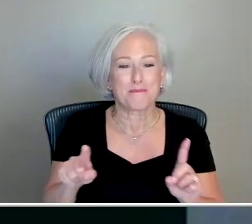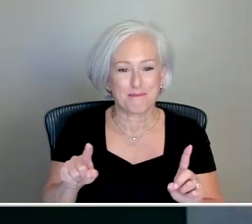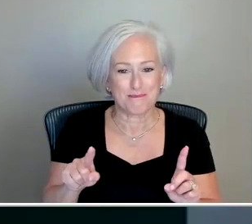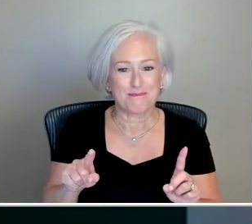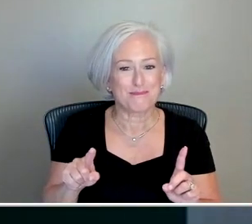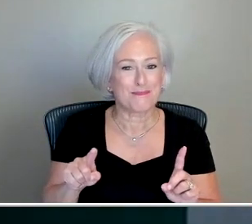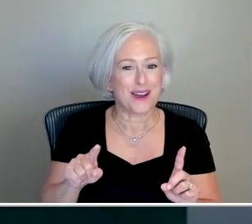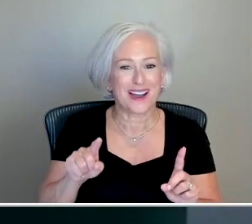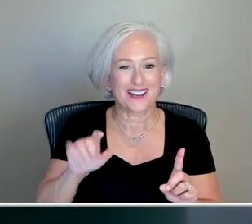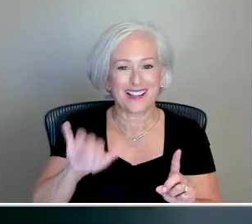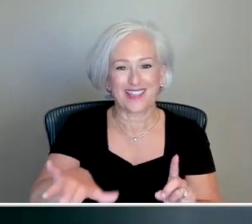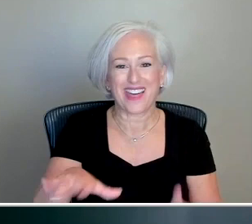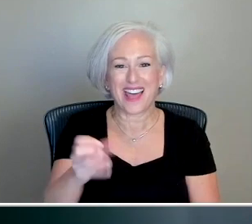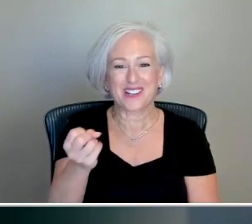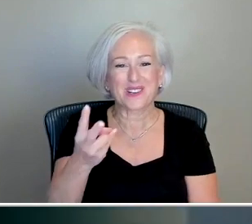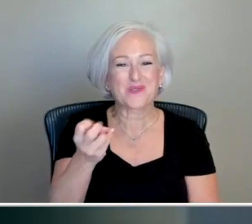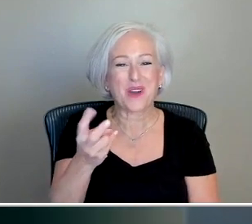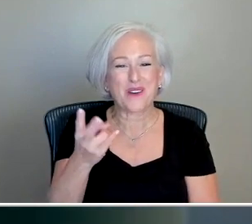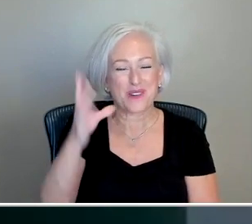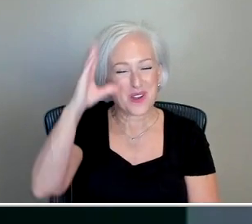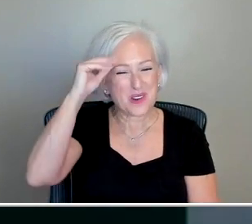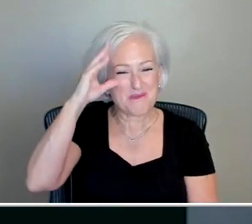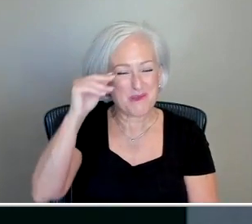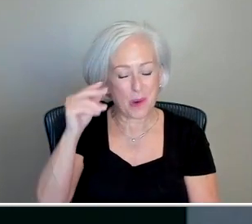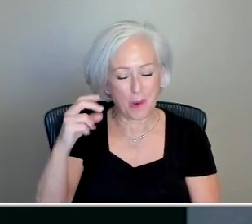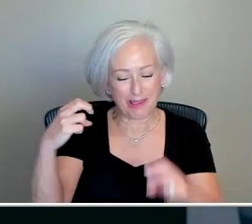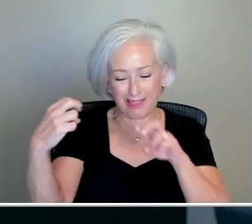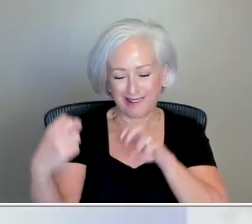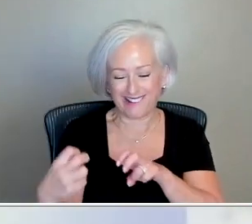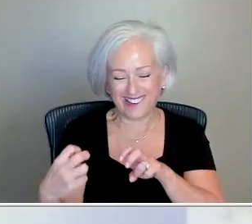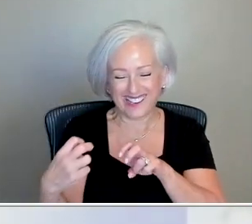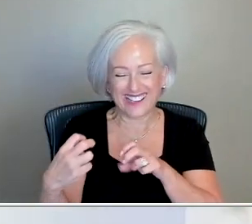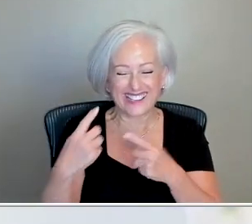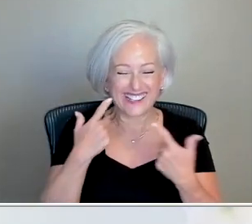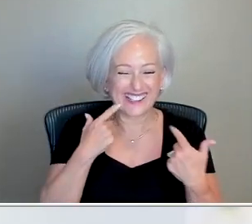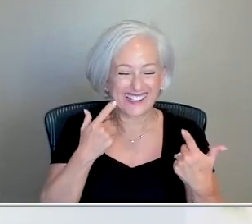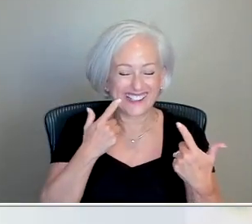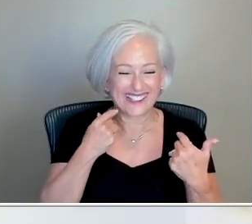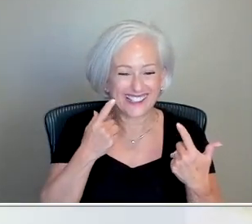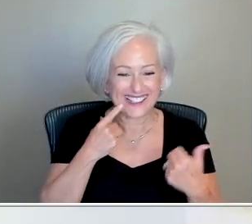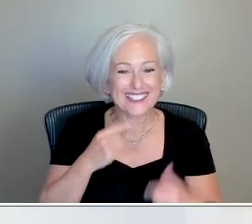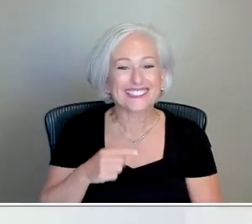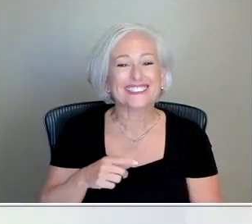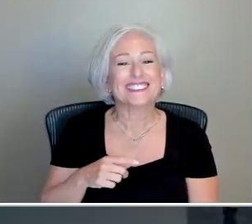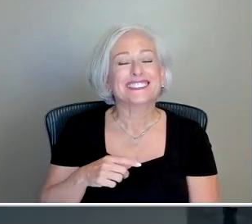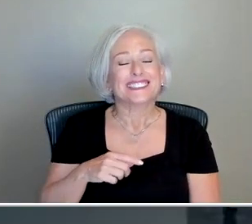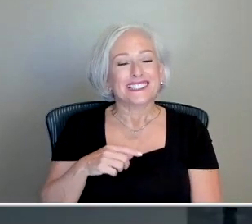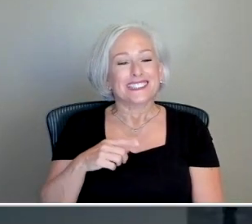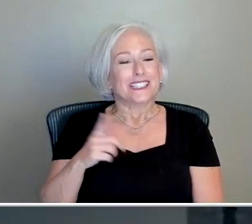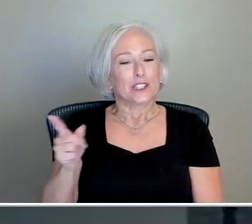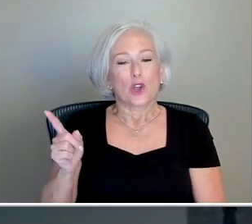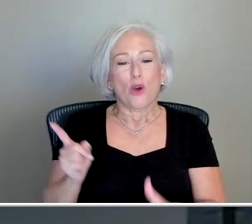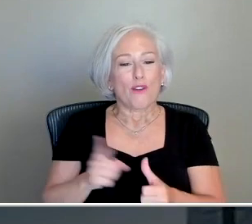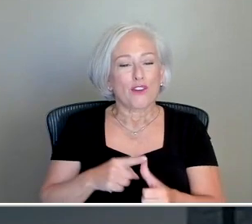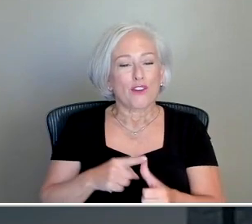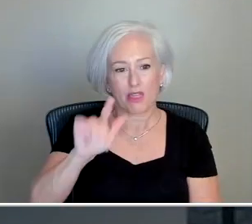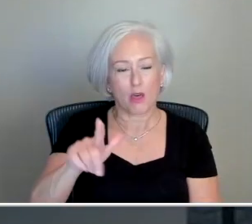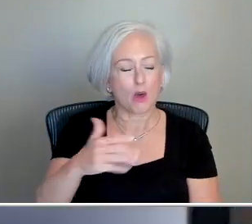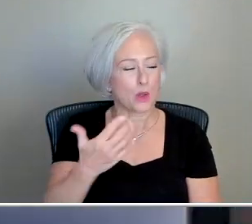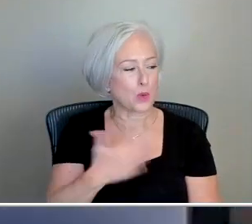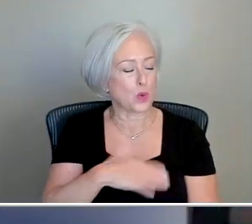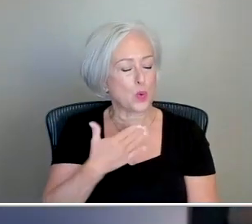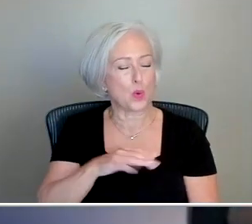I'm talking to. Wow. So what was your first impression of Dr. Rosenthal, Gary? Extremely